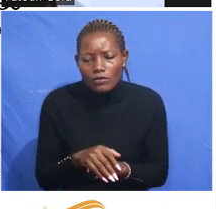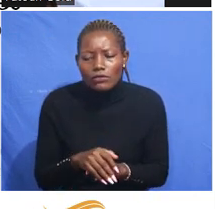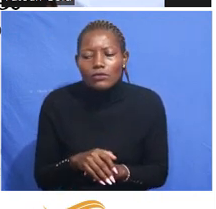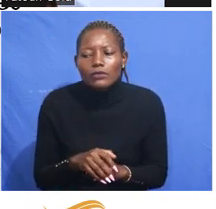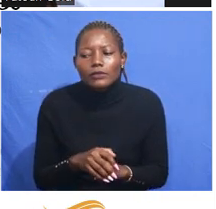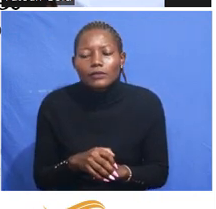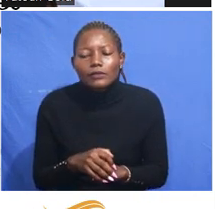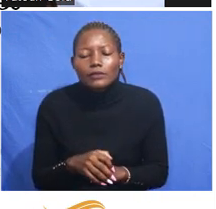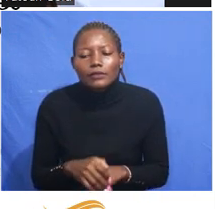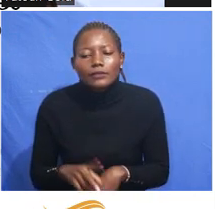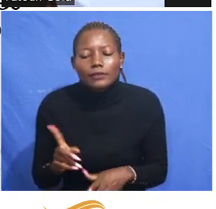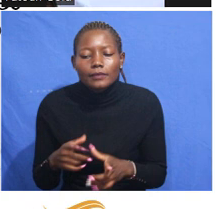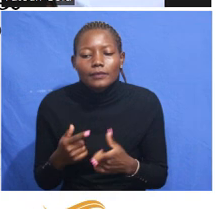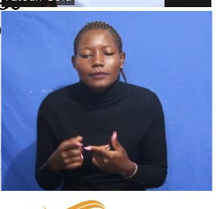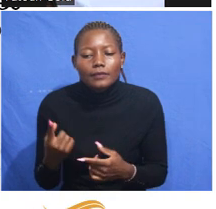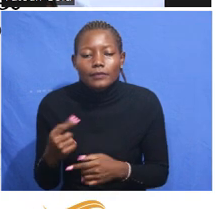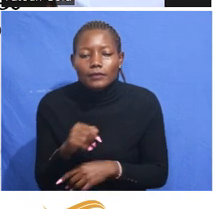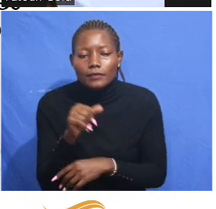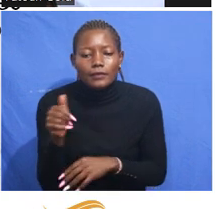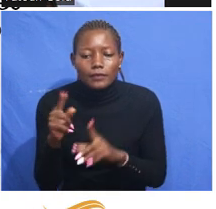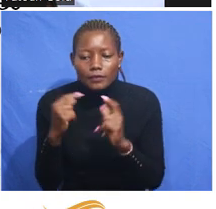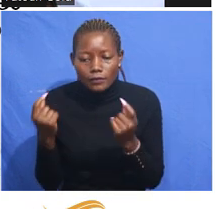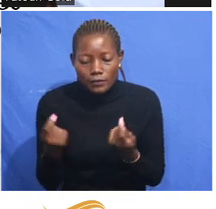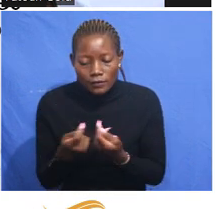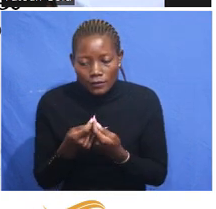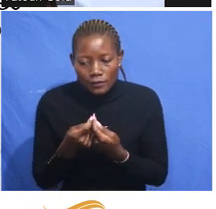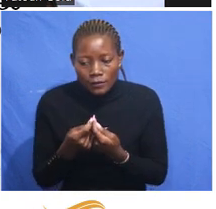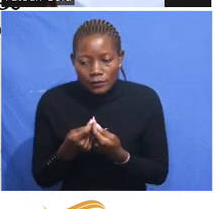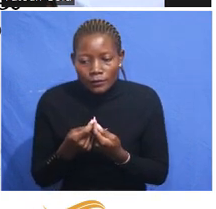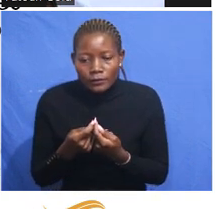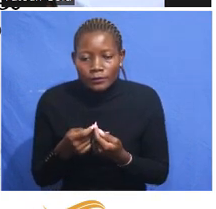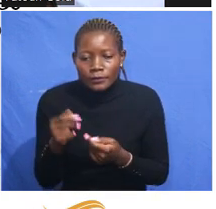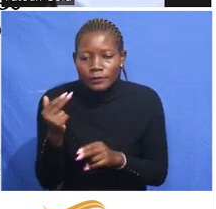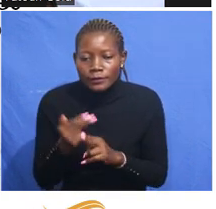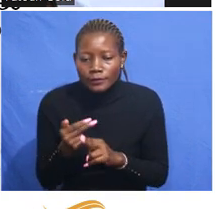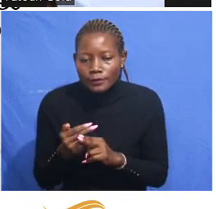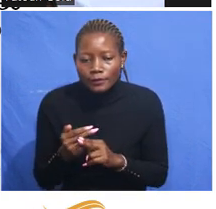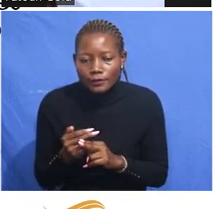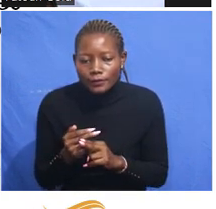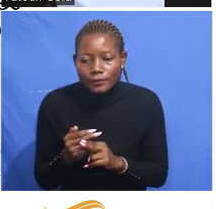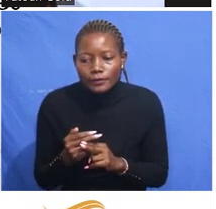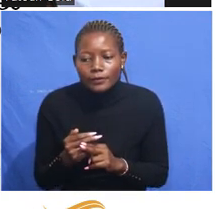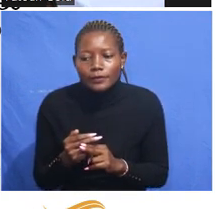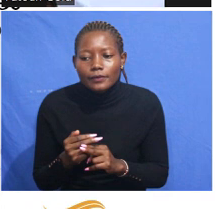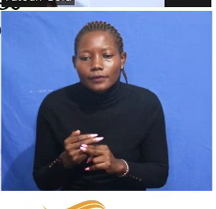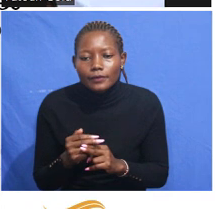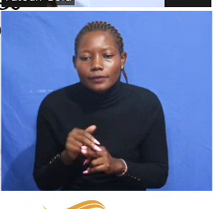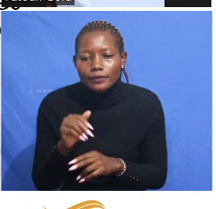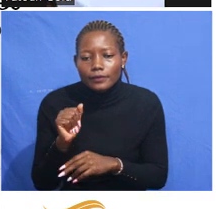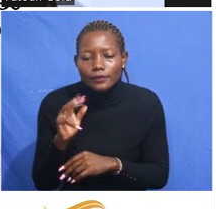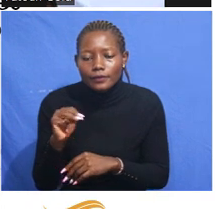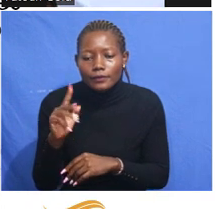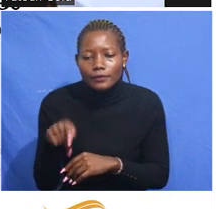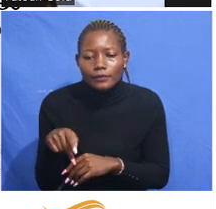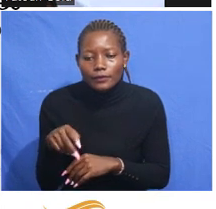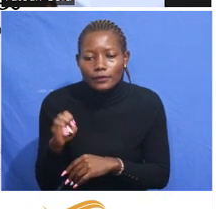Then the other type of classification is what we call functionally